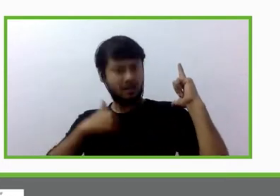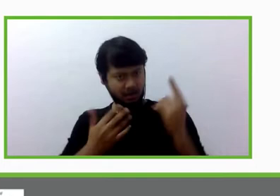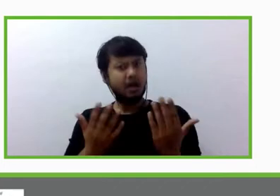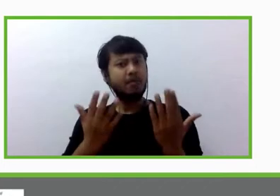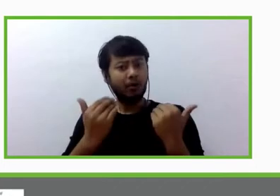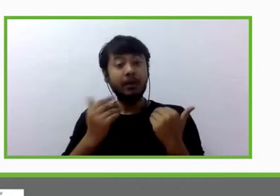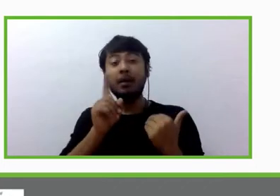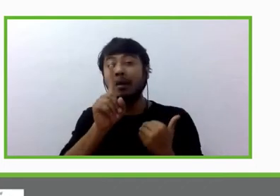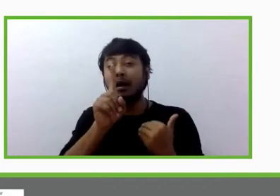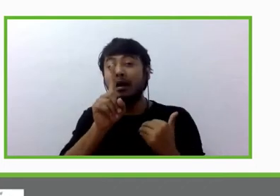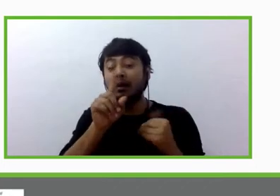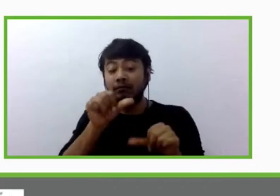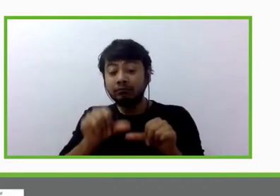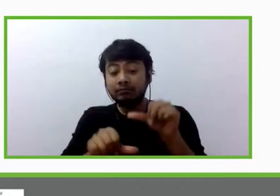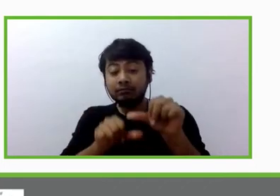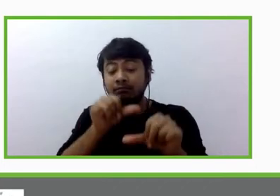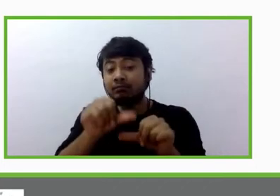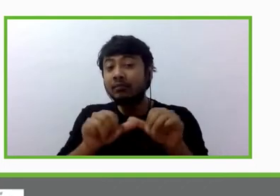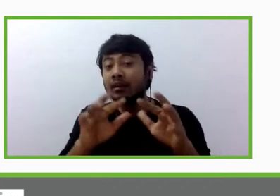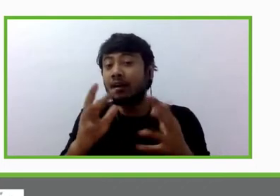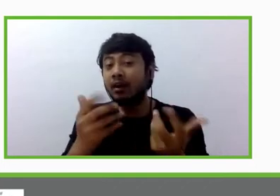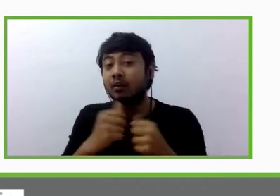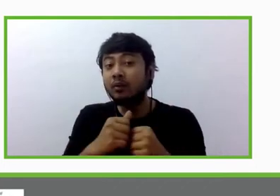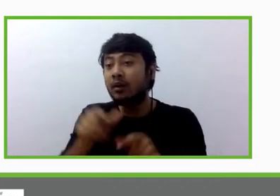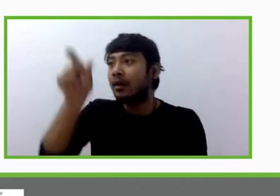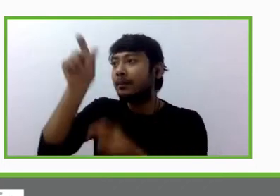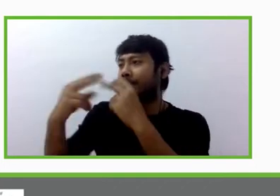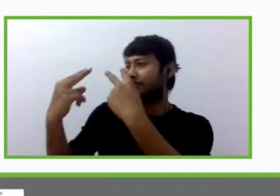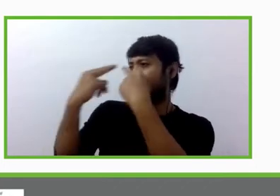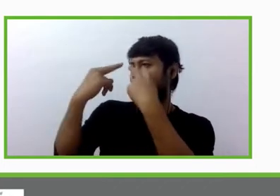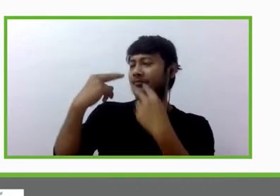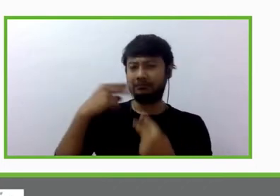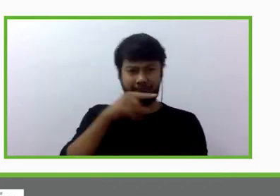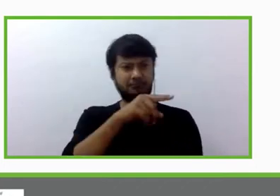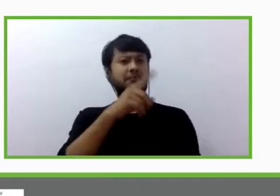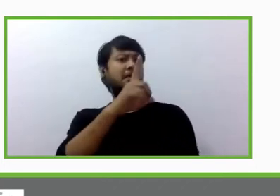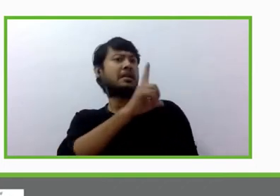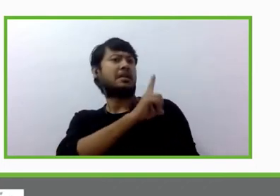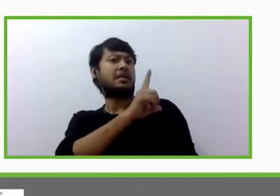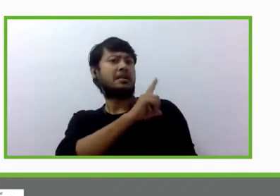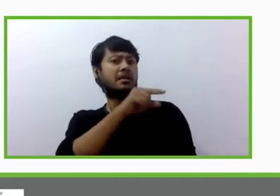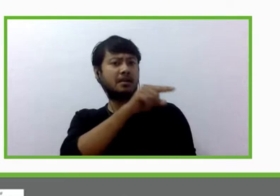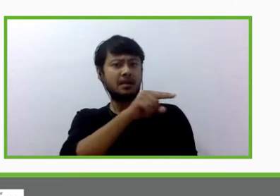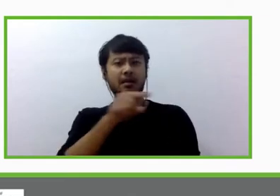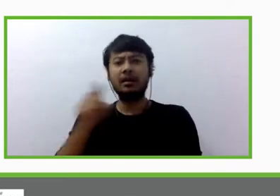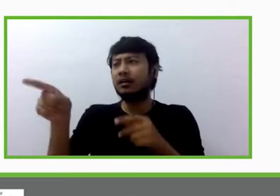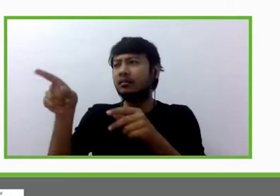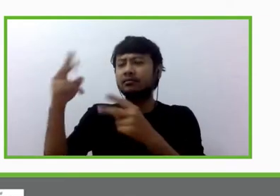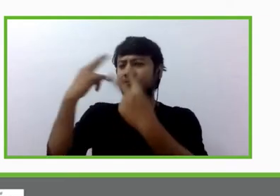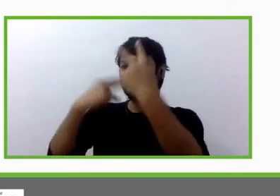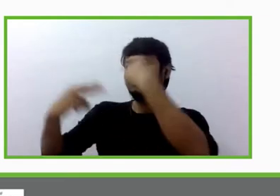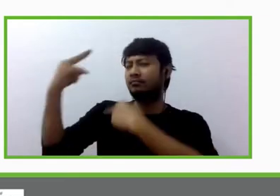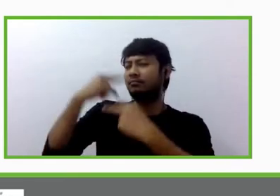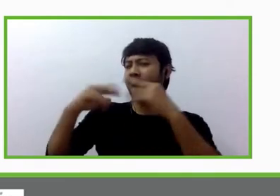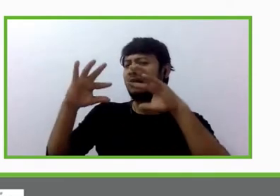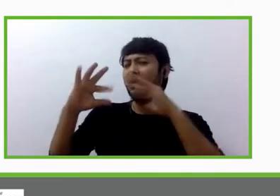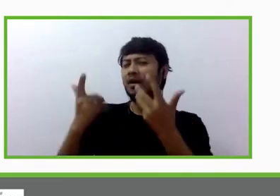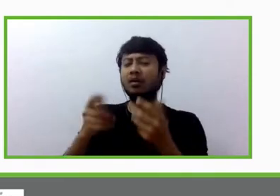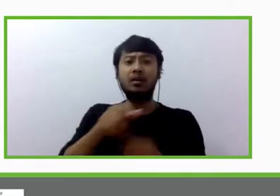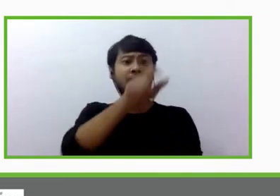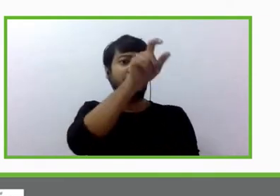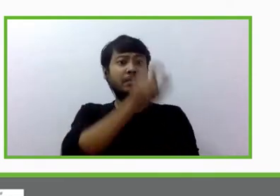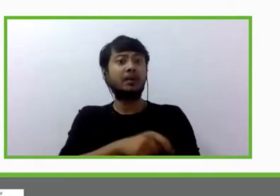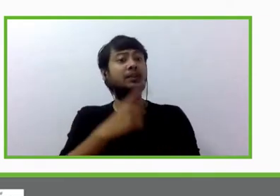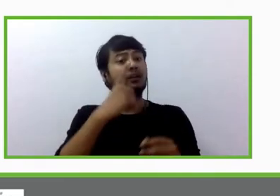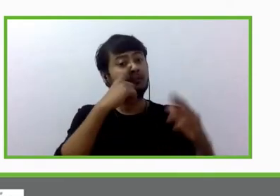people think of us as a leader? How does anybody get assessed? Able-bodied, a woman, or a Black, a Hispanic,